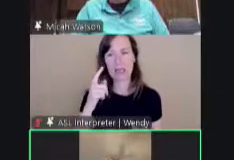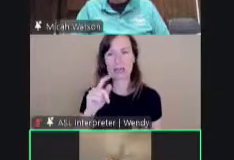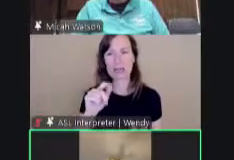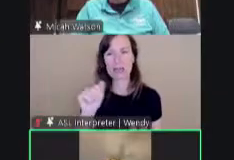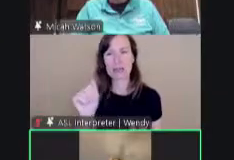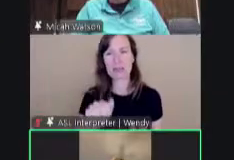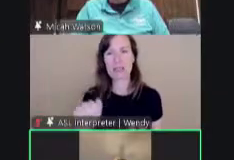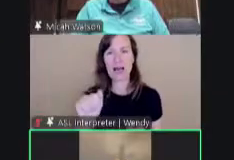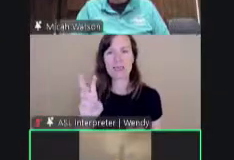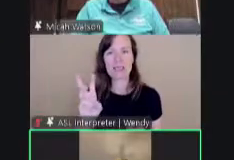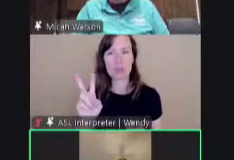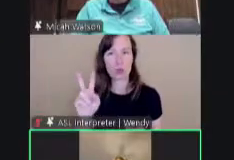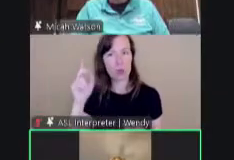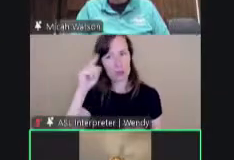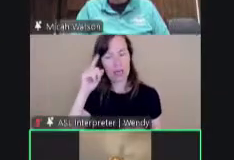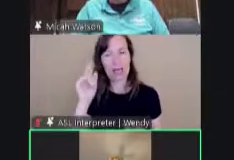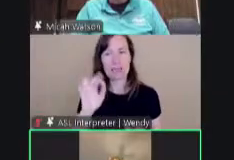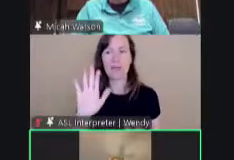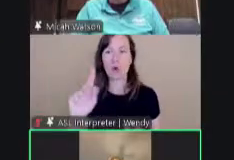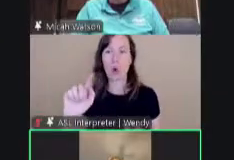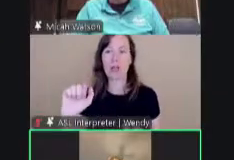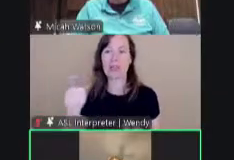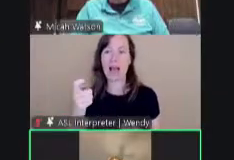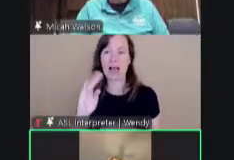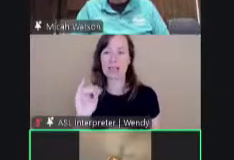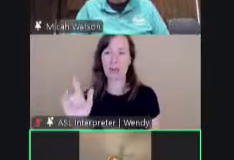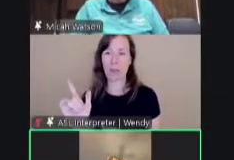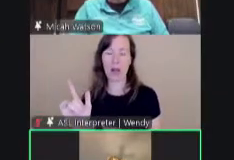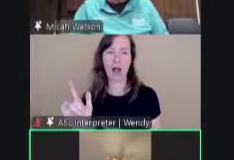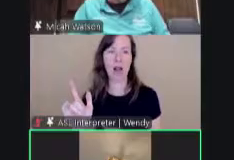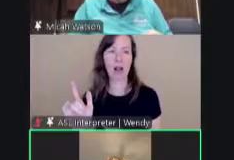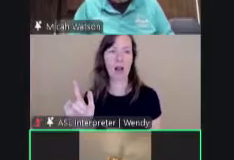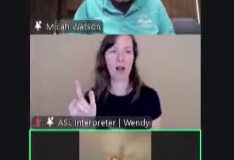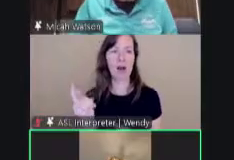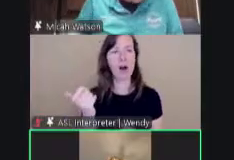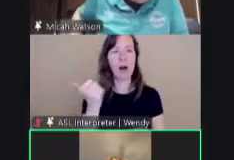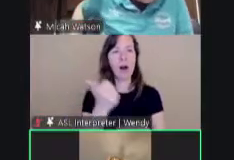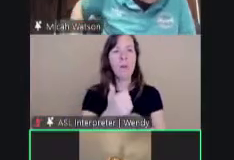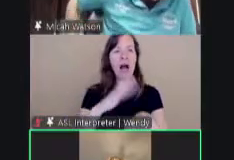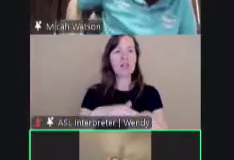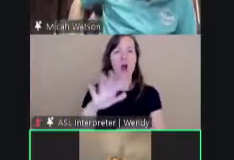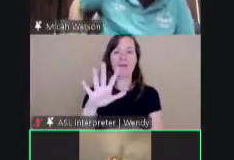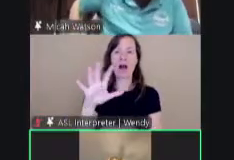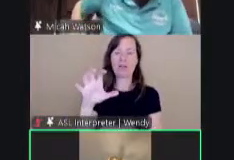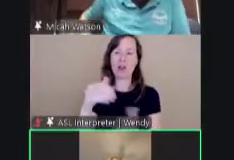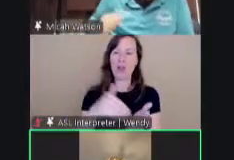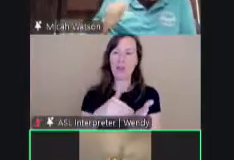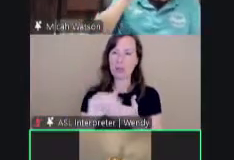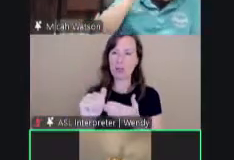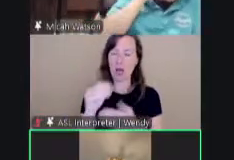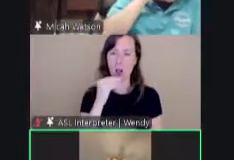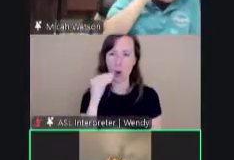tax bill was 20, we're basing this on a $500,000 home,